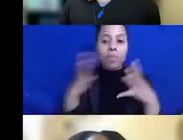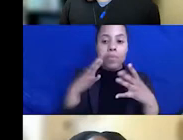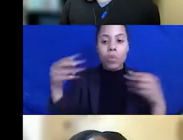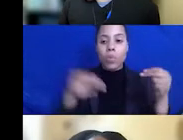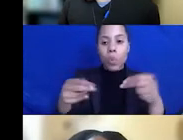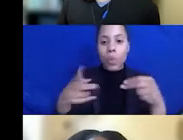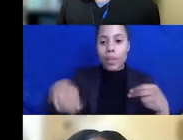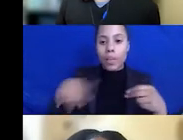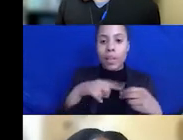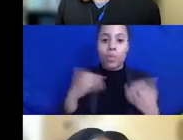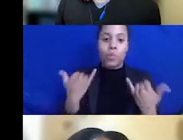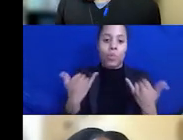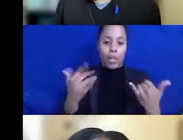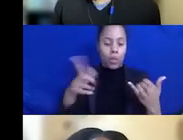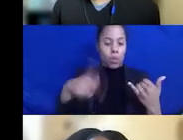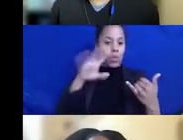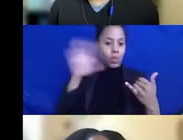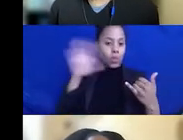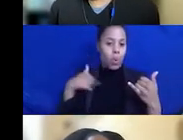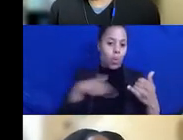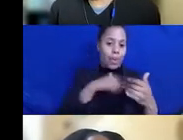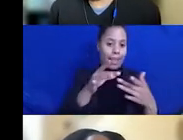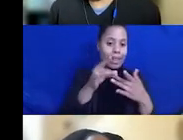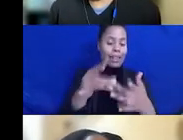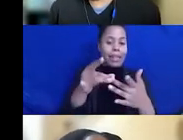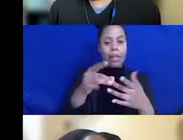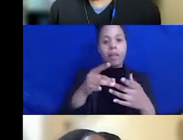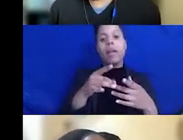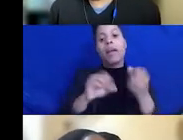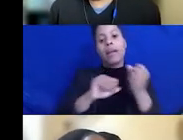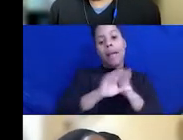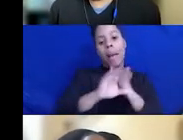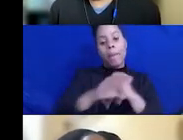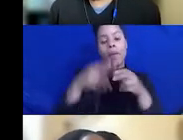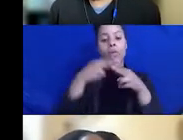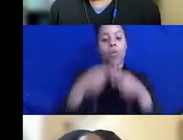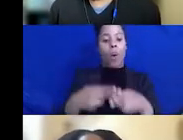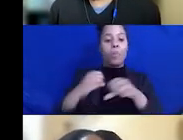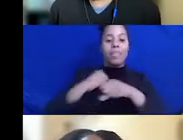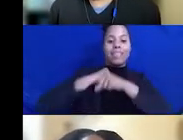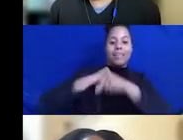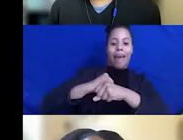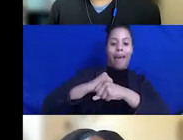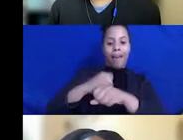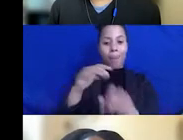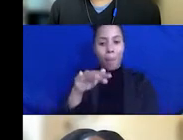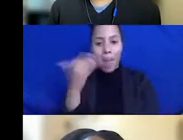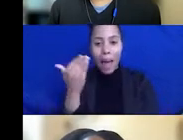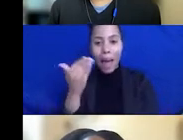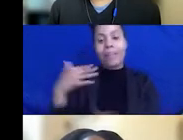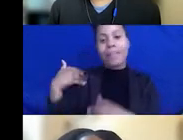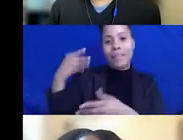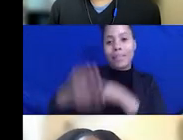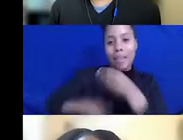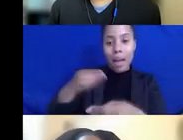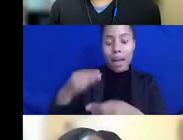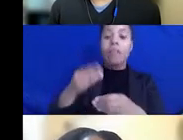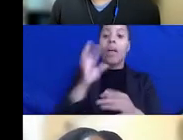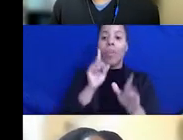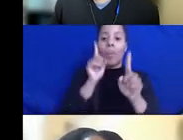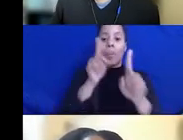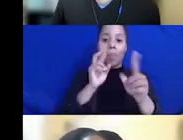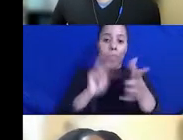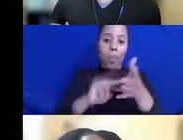we lead a campaign called Protect Black Dissent. And so, you know, the purpose of today's workshop is to really dig into the